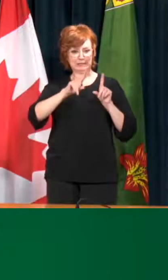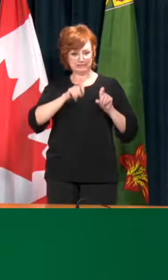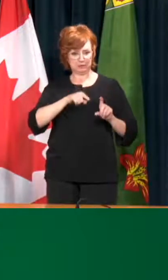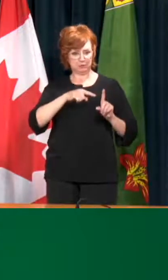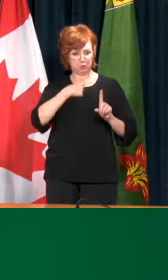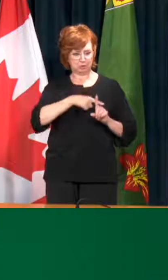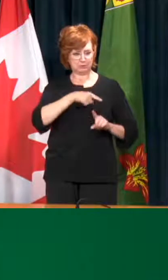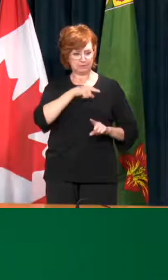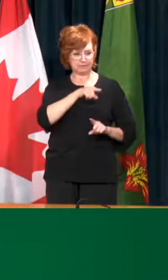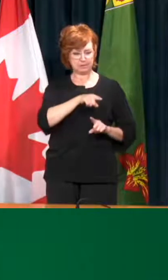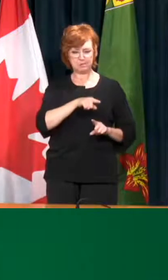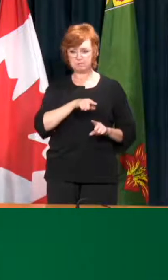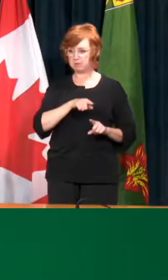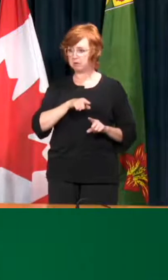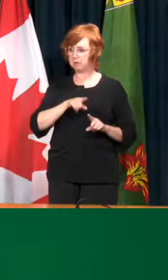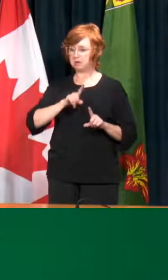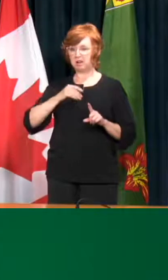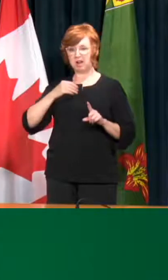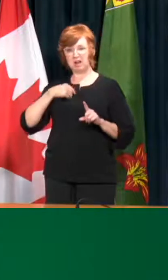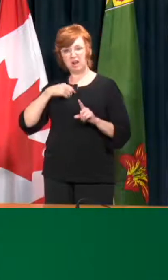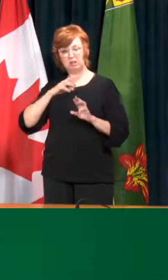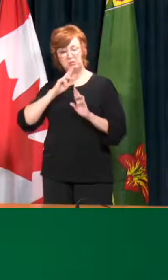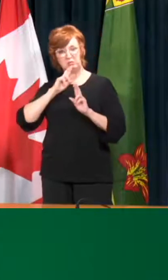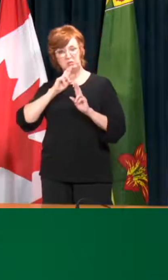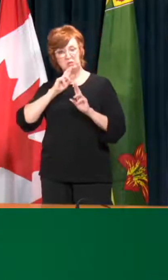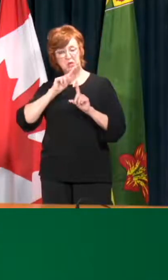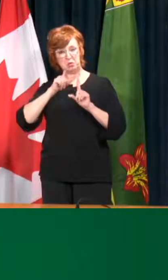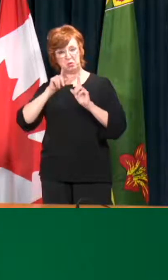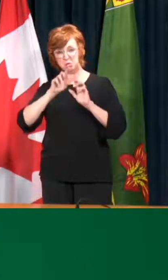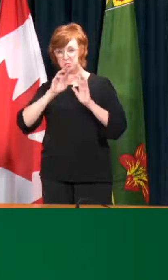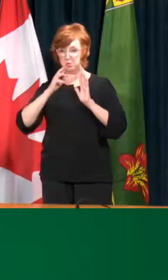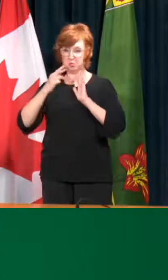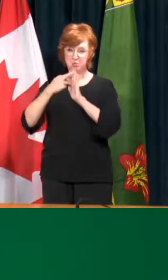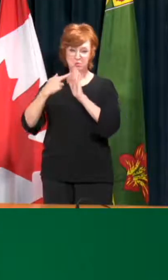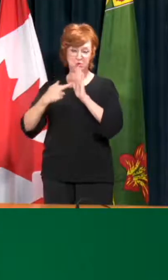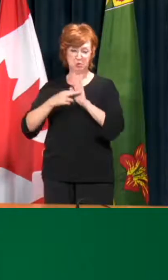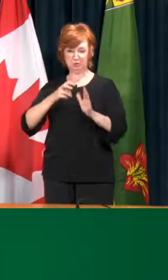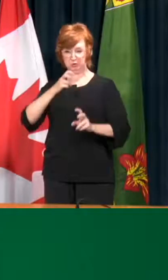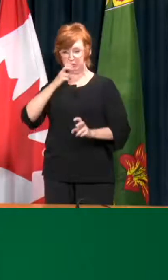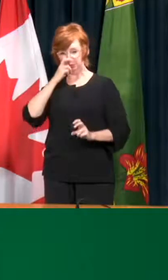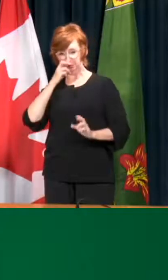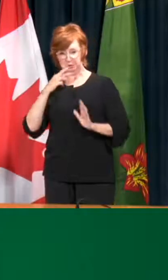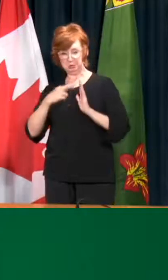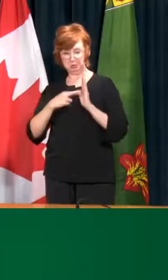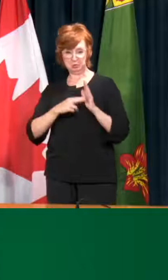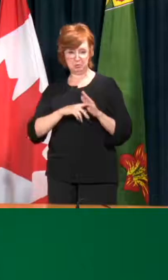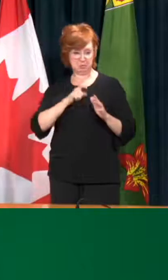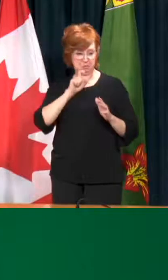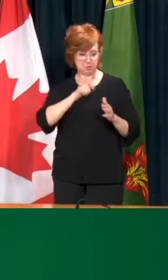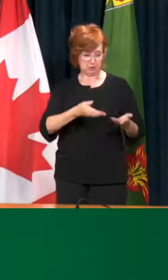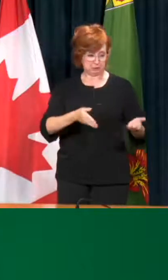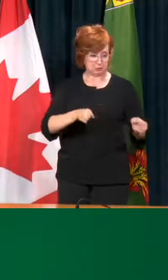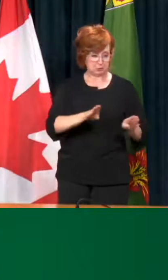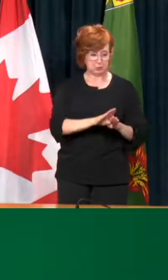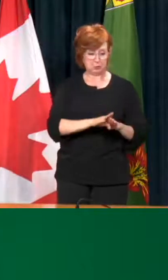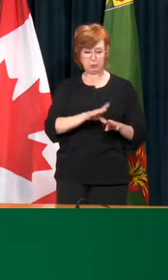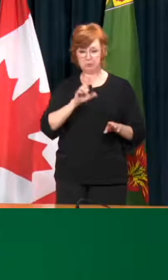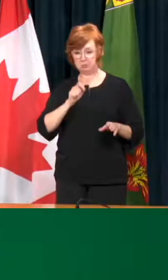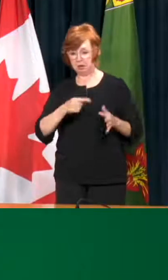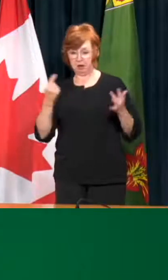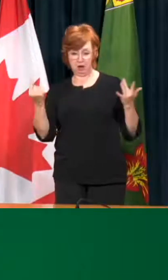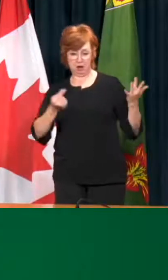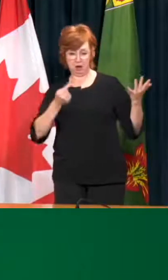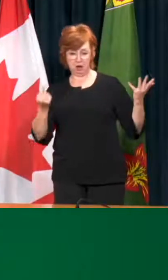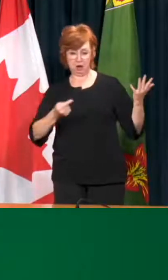on them? Yeah, so public health works very closely with all kinds of businesses, and really it depends on several factors. So, for example,